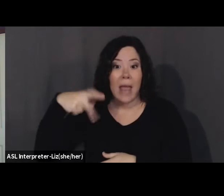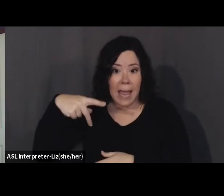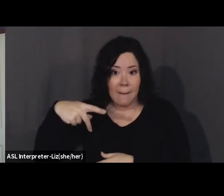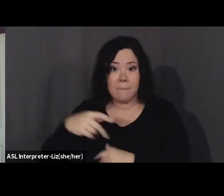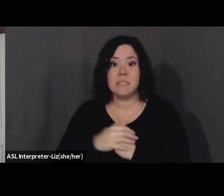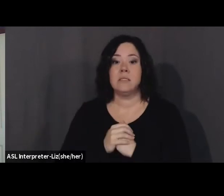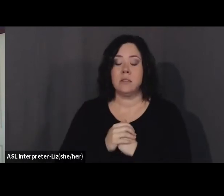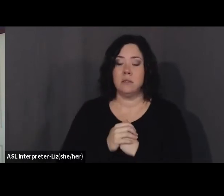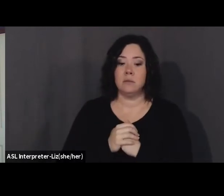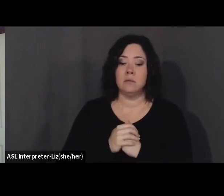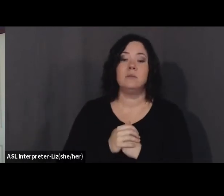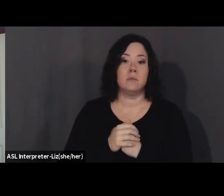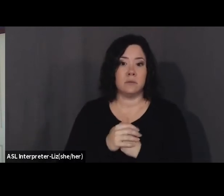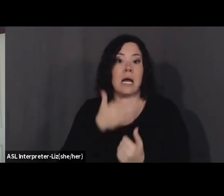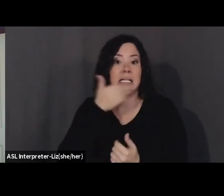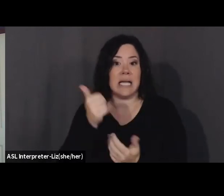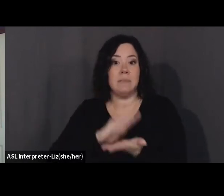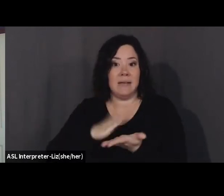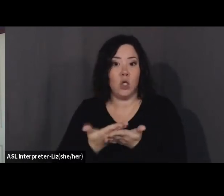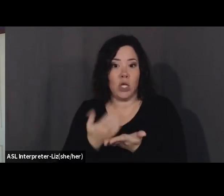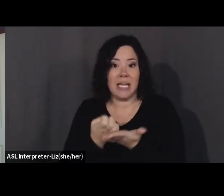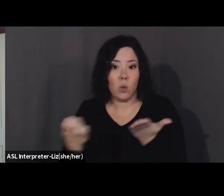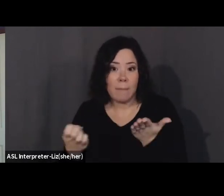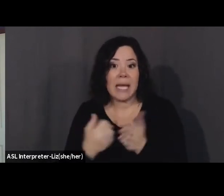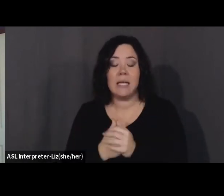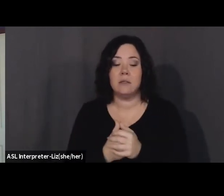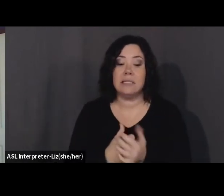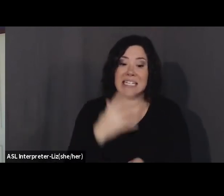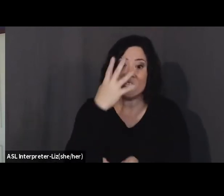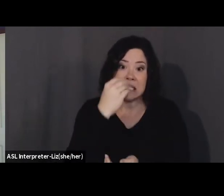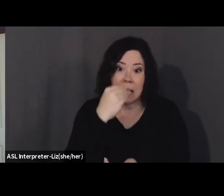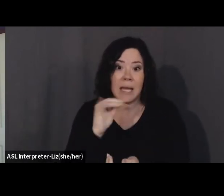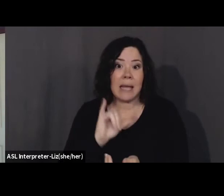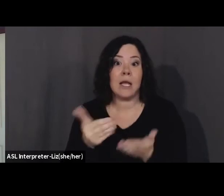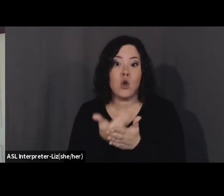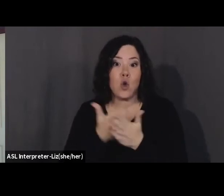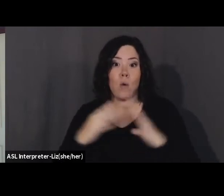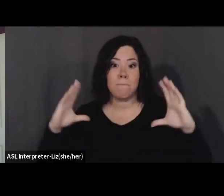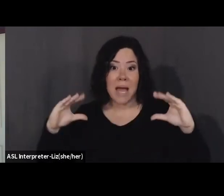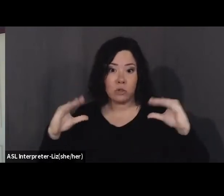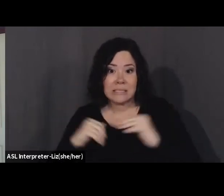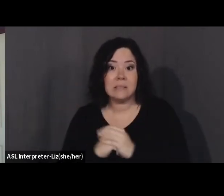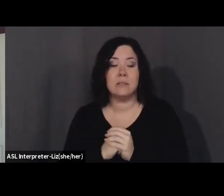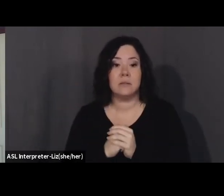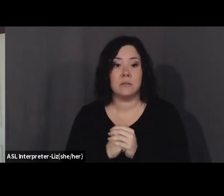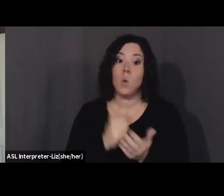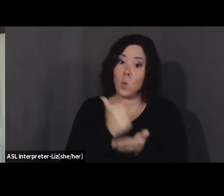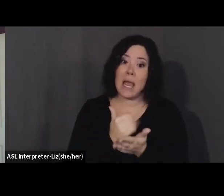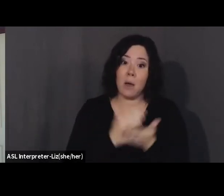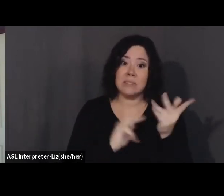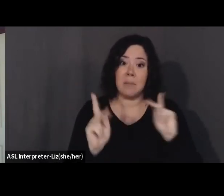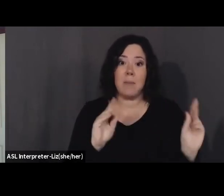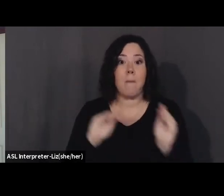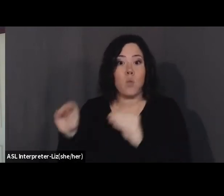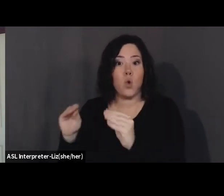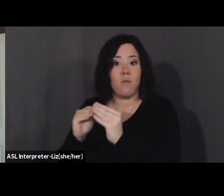Cooking, adaptive cooking equipment, sleeping new mattresses, moving. We helped a couple folks move to a more accessible space,